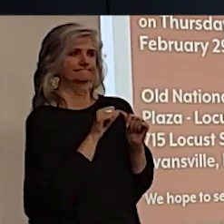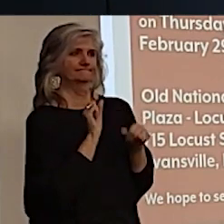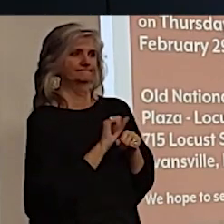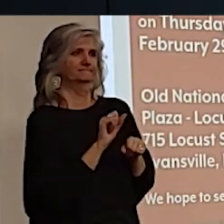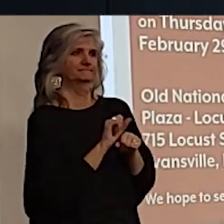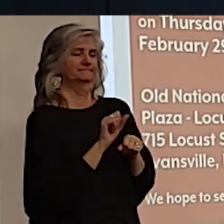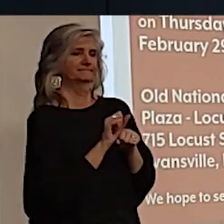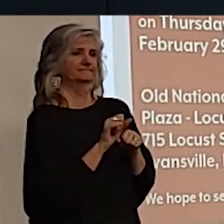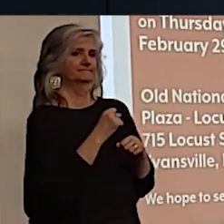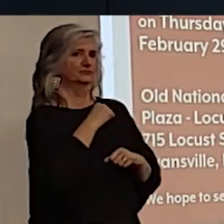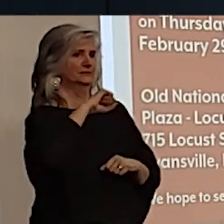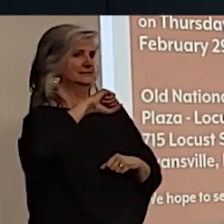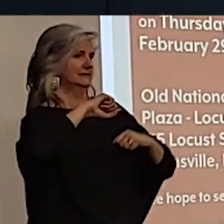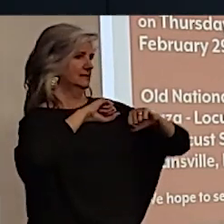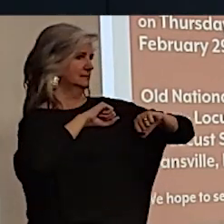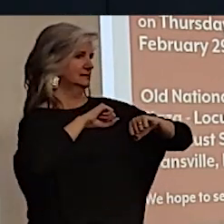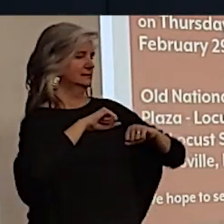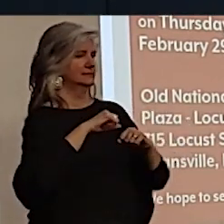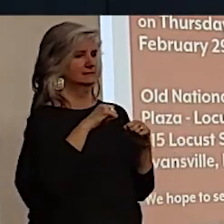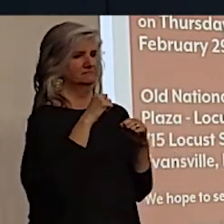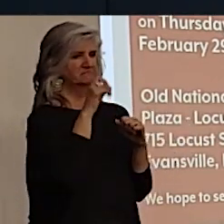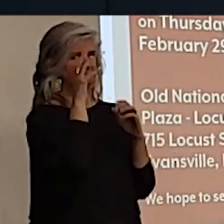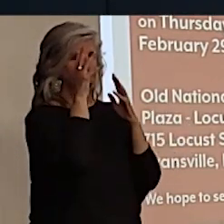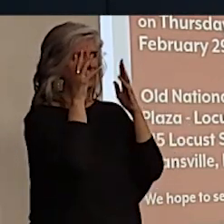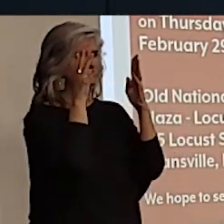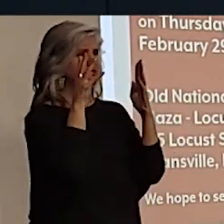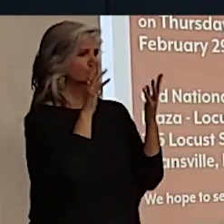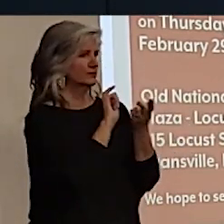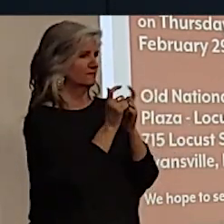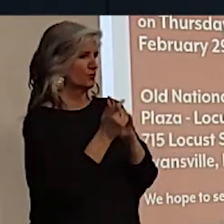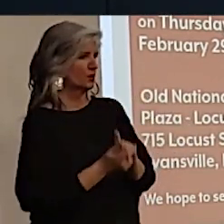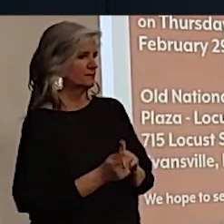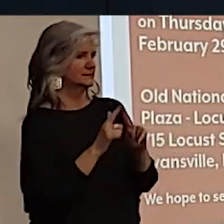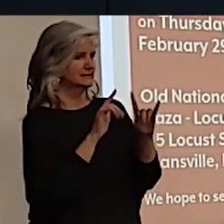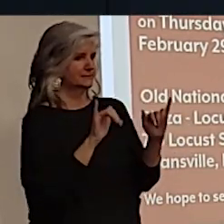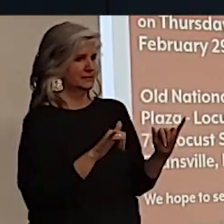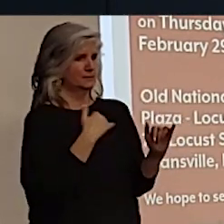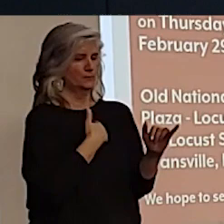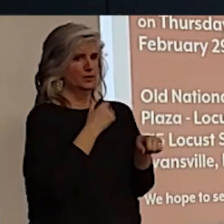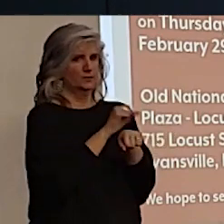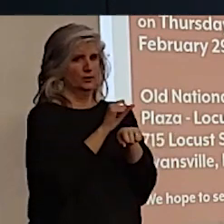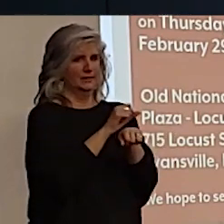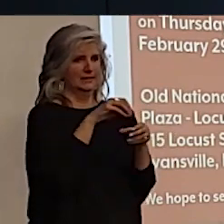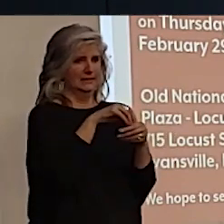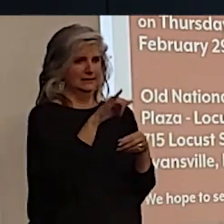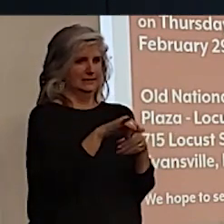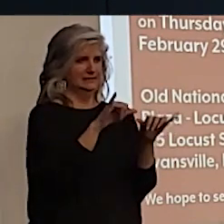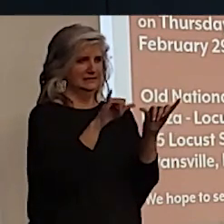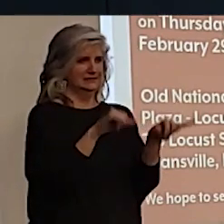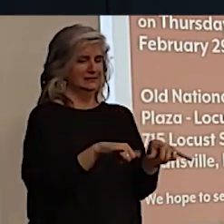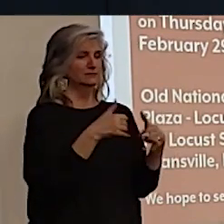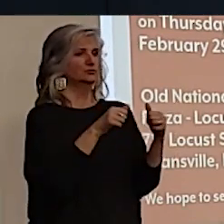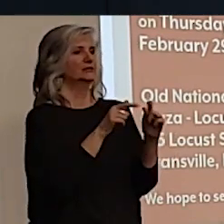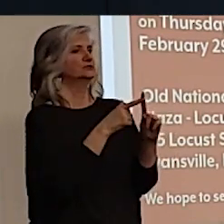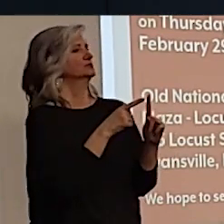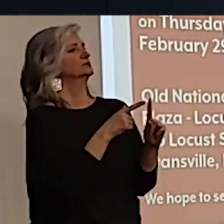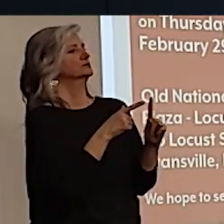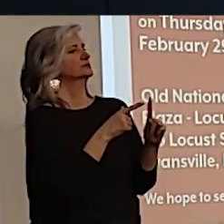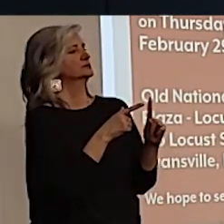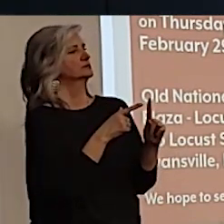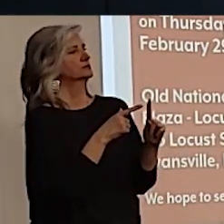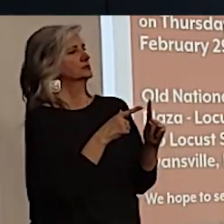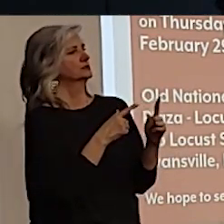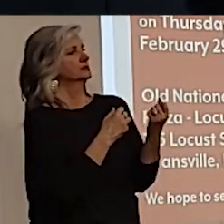we can work to resist, reimagine, and reform. At the same time, we are working within the system to try to improve people's lives